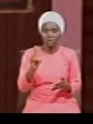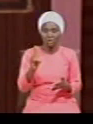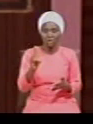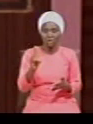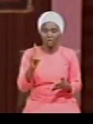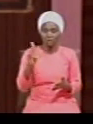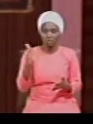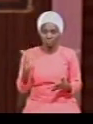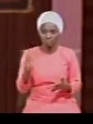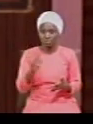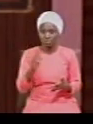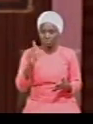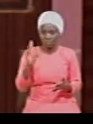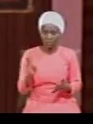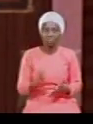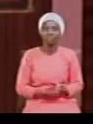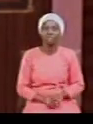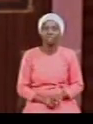127.